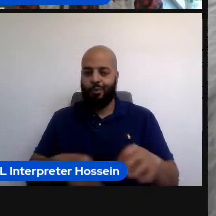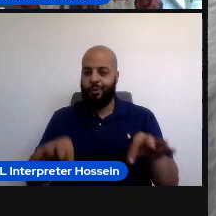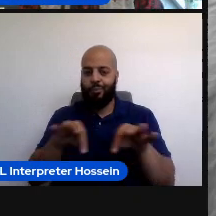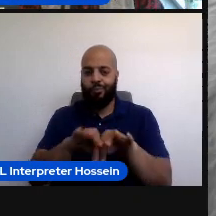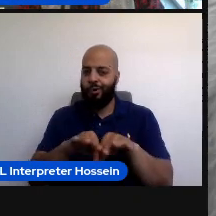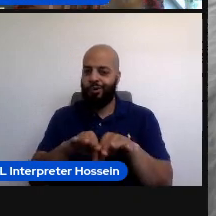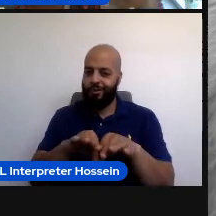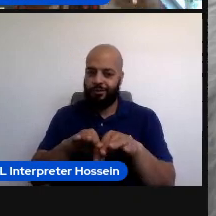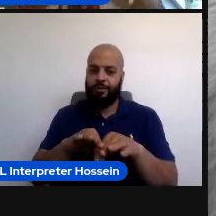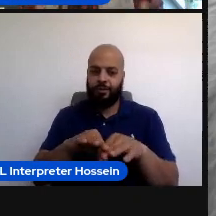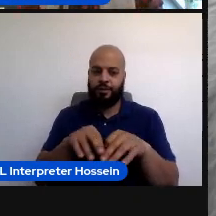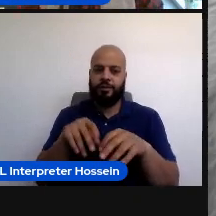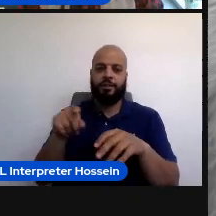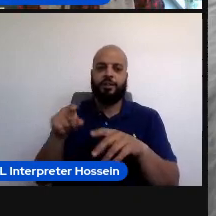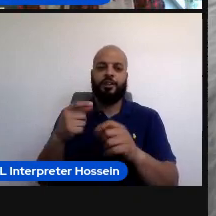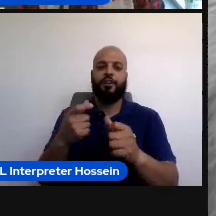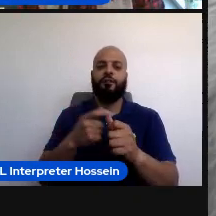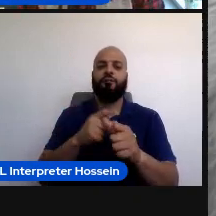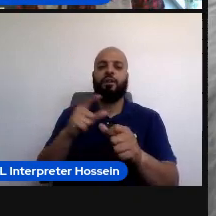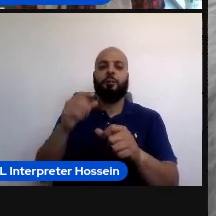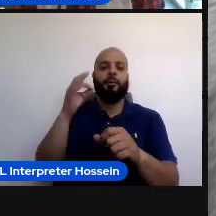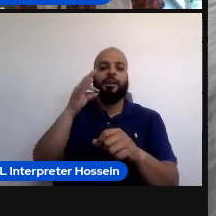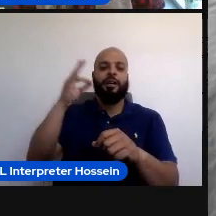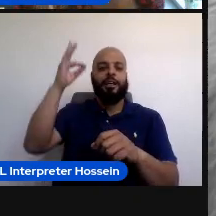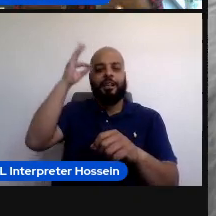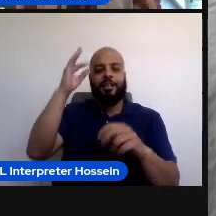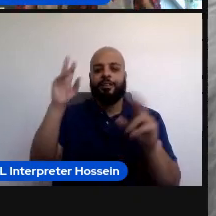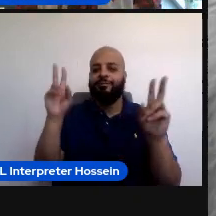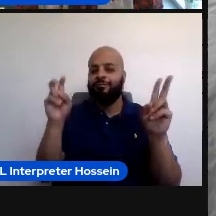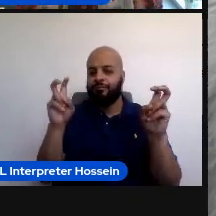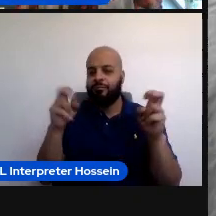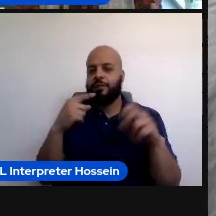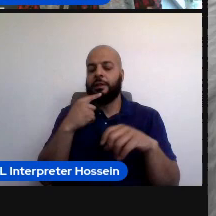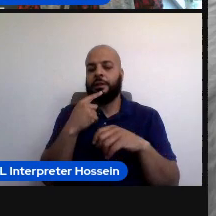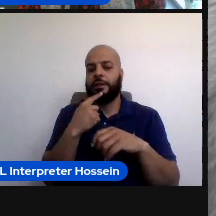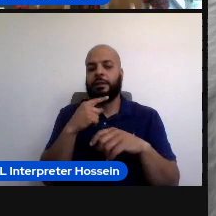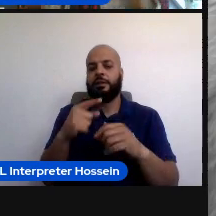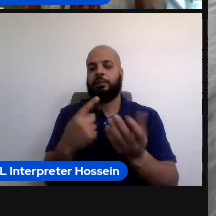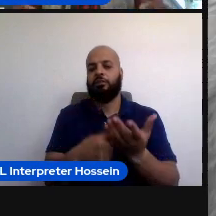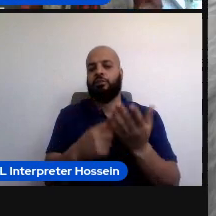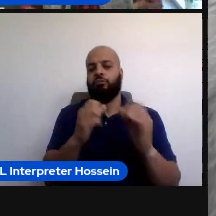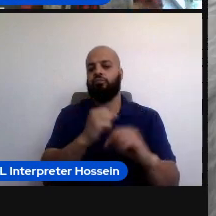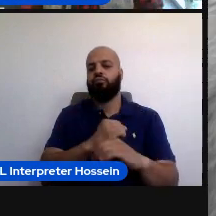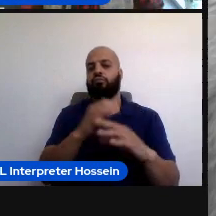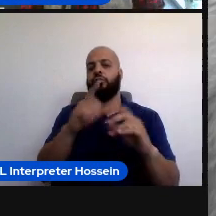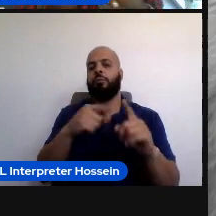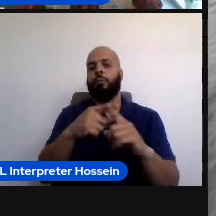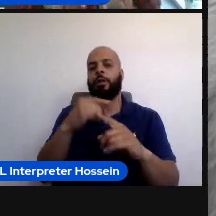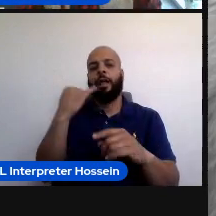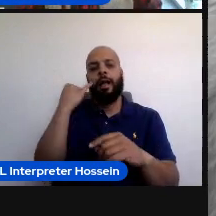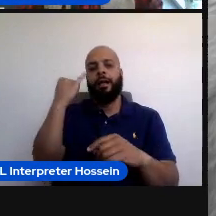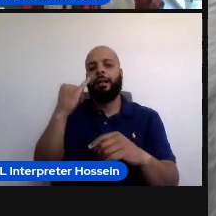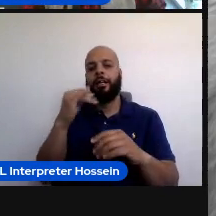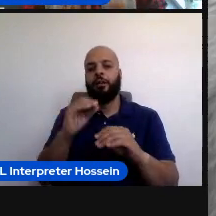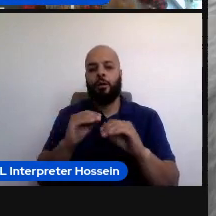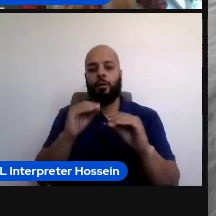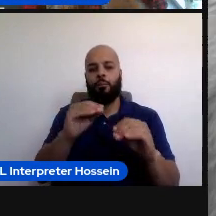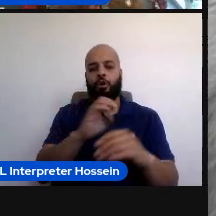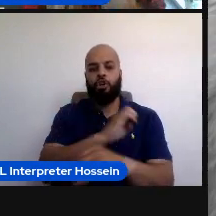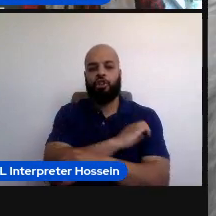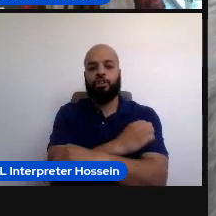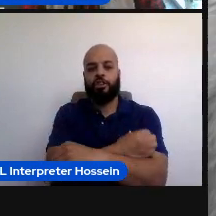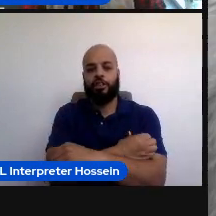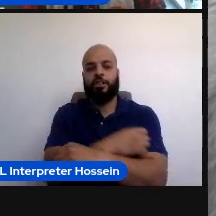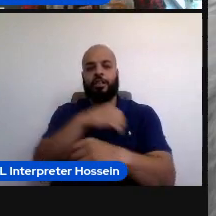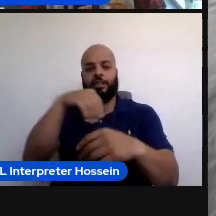actually comes from a Native American parable that talks about the idea of putting your energy in the place where